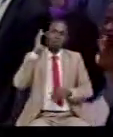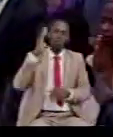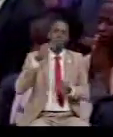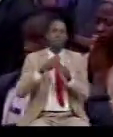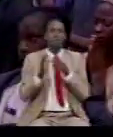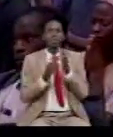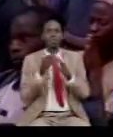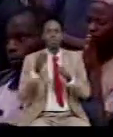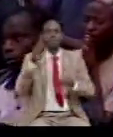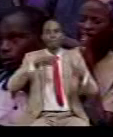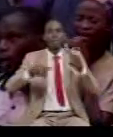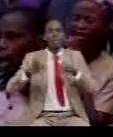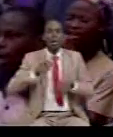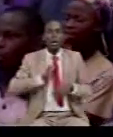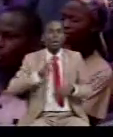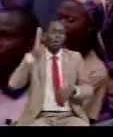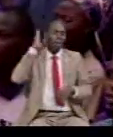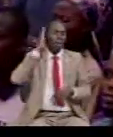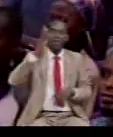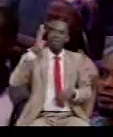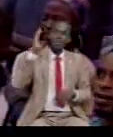Amen. I will testify.